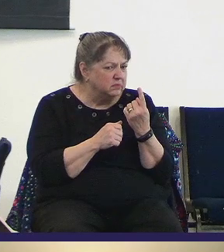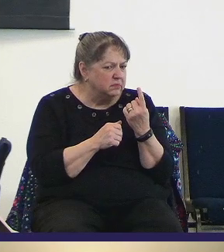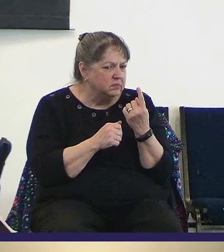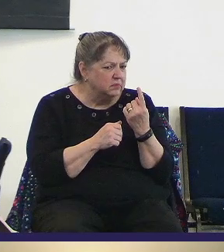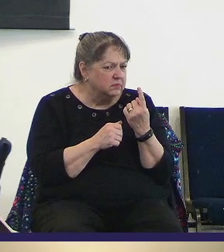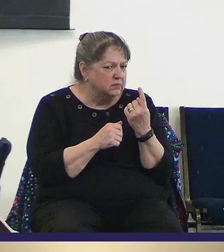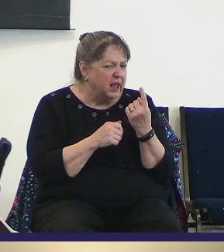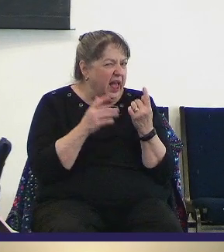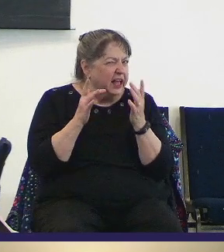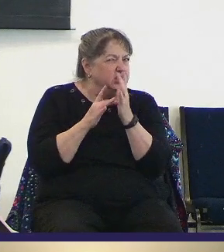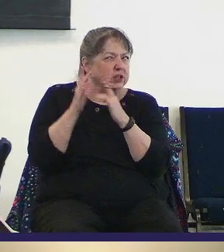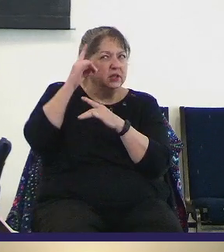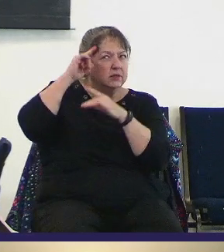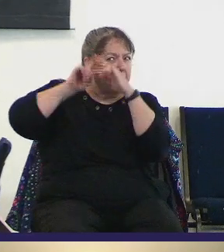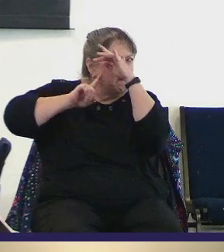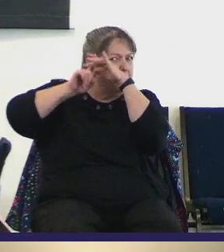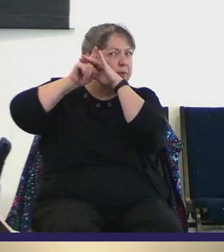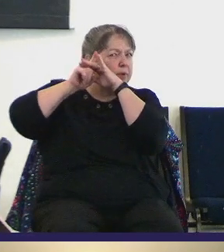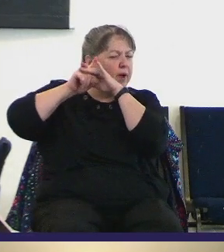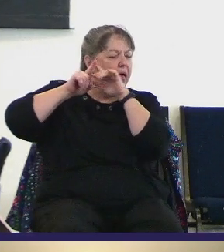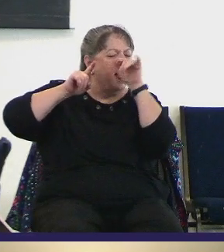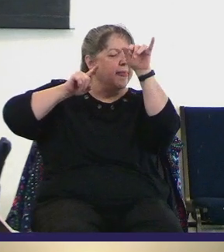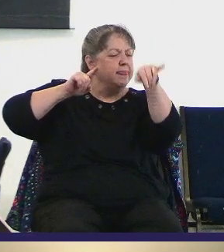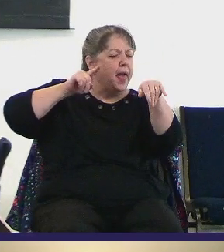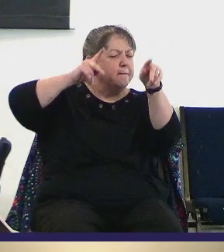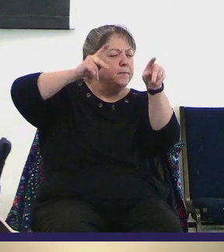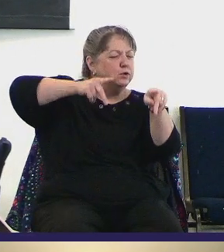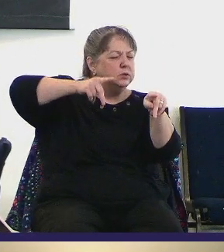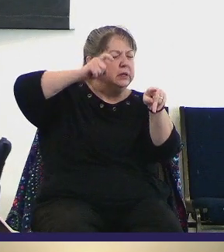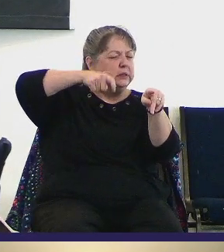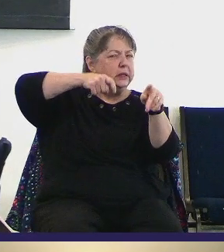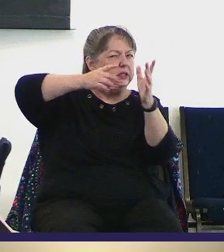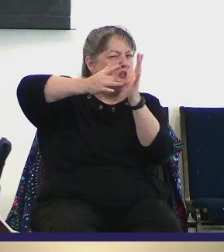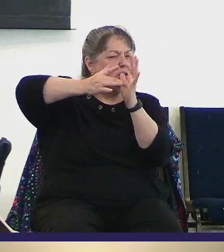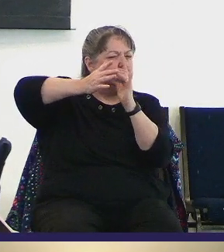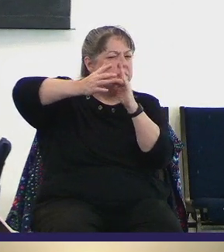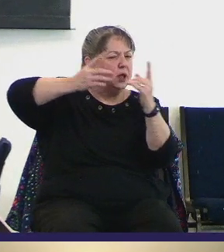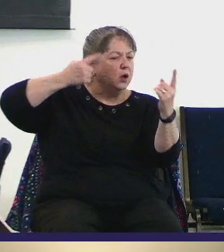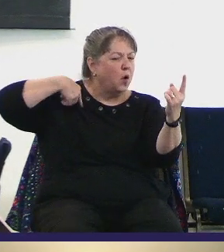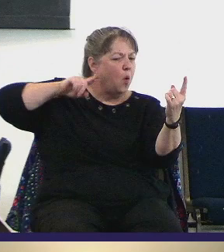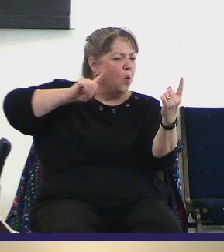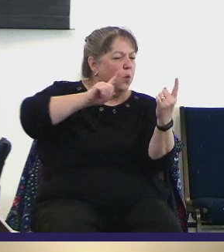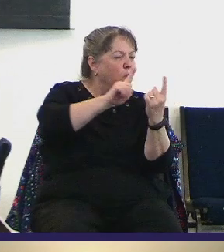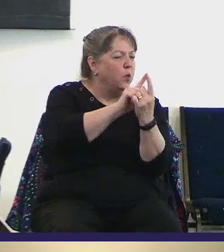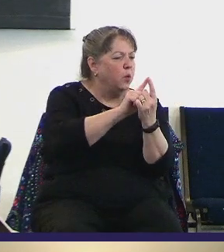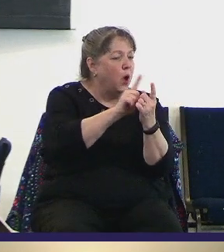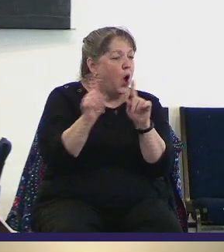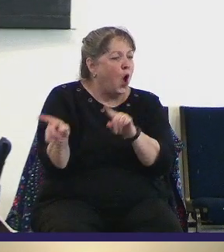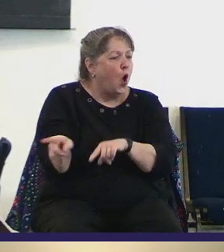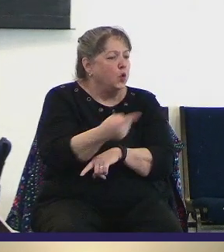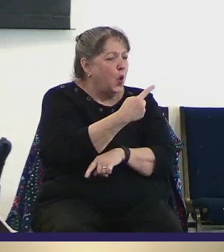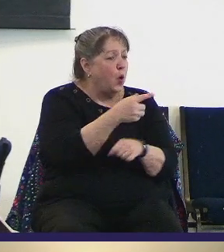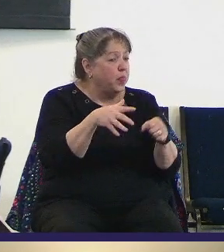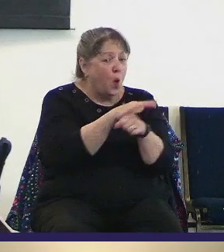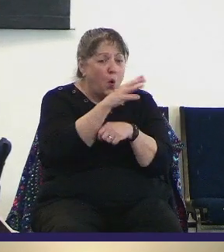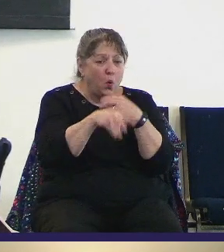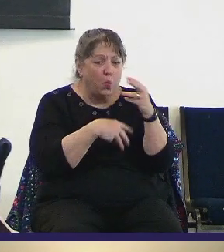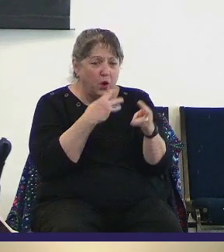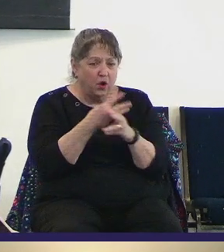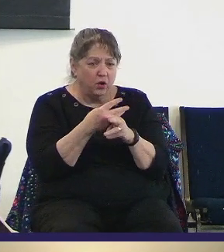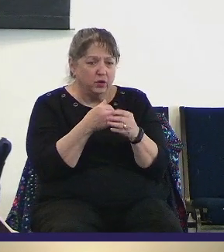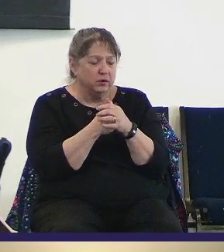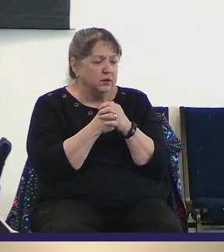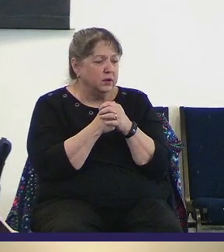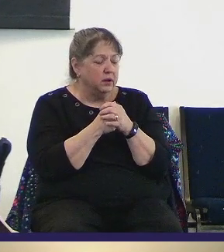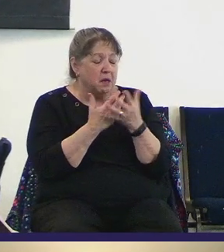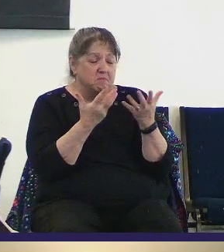to be a light, to go out into all the world and make disciples of men, teaching them, baptizing them, to obey everything I've commanded, and